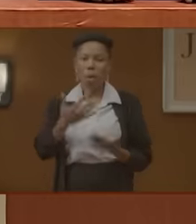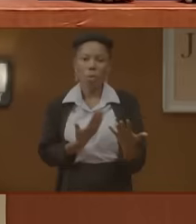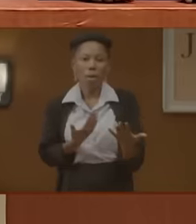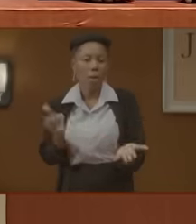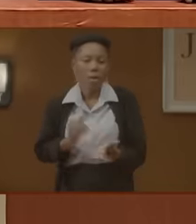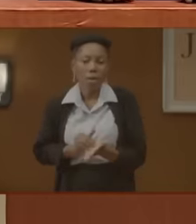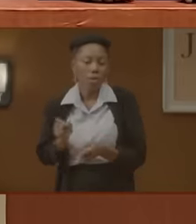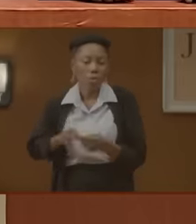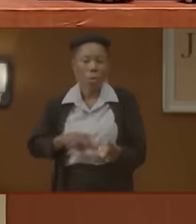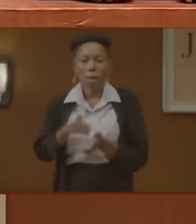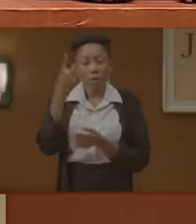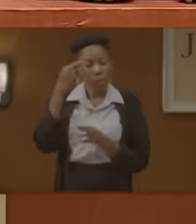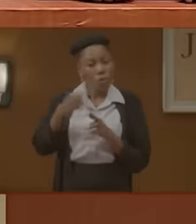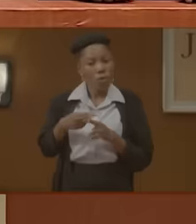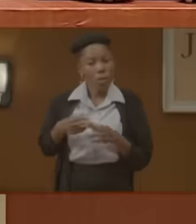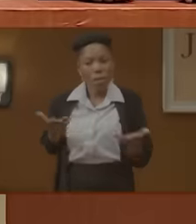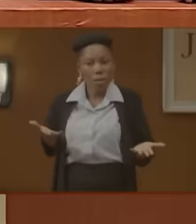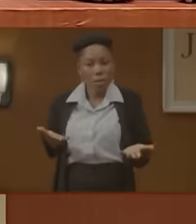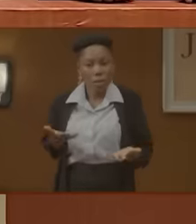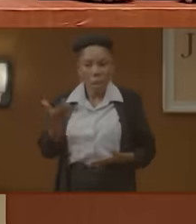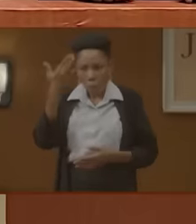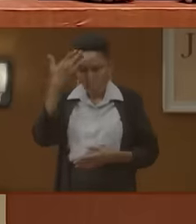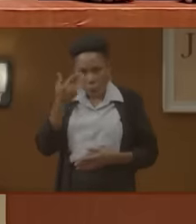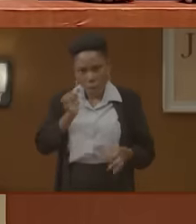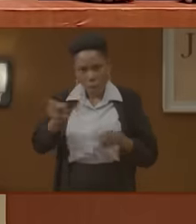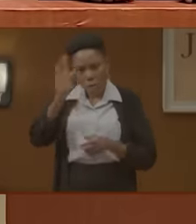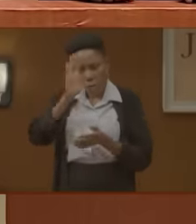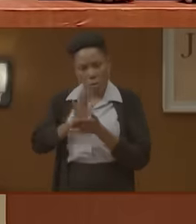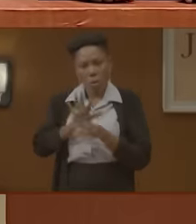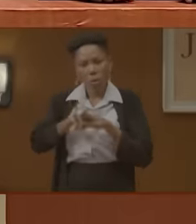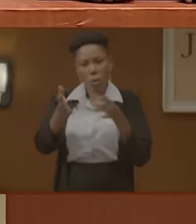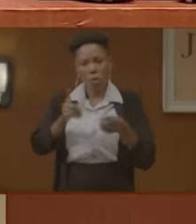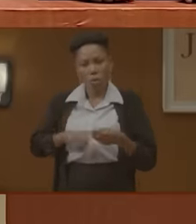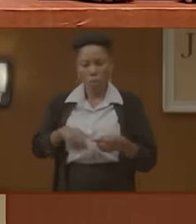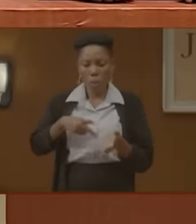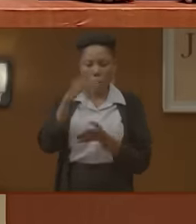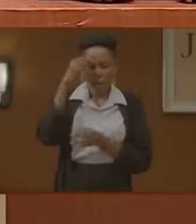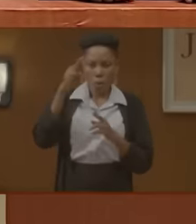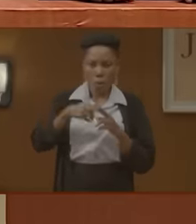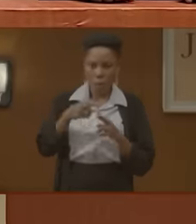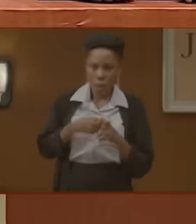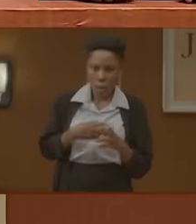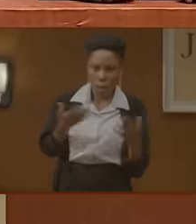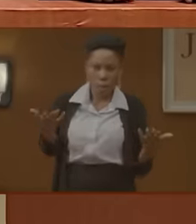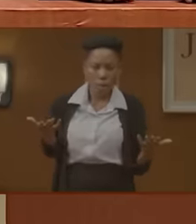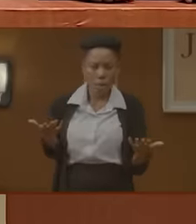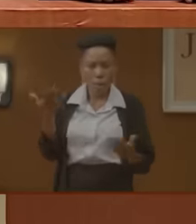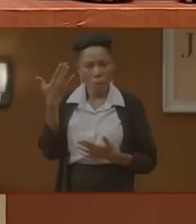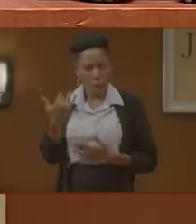family to leave the house, then what am I doing there? That he's no longer interested in the marriage. I didn't move out. I stayed